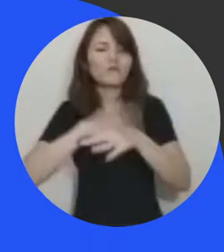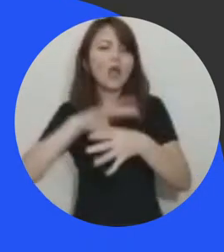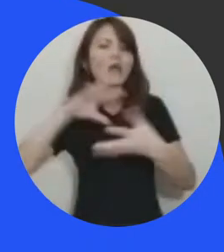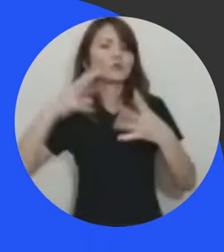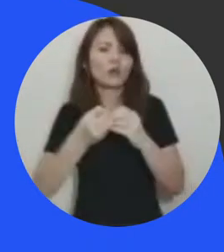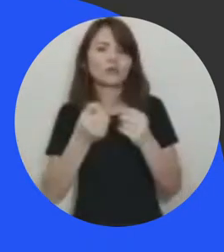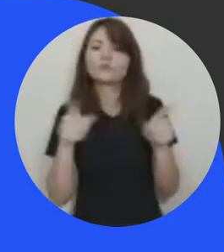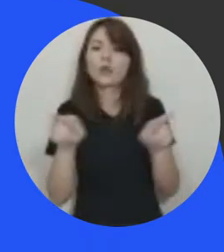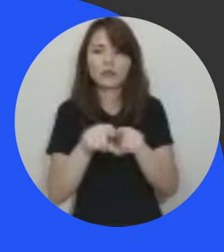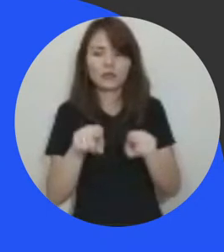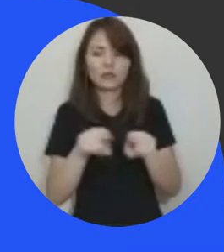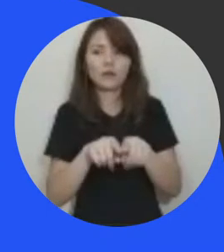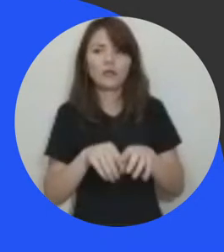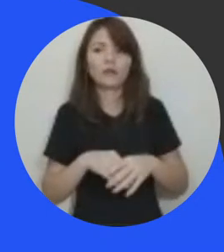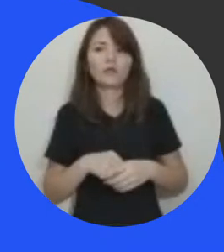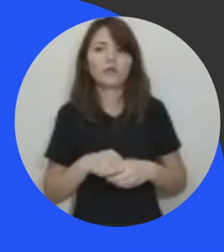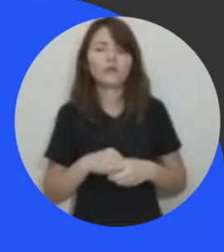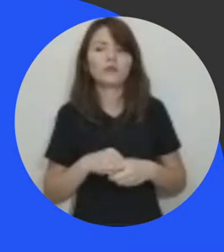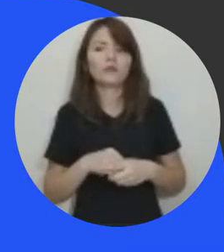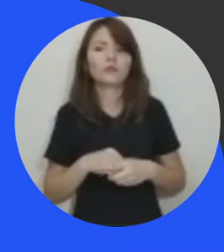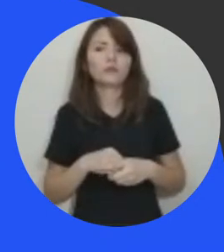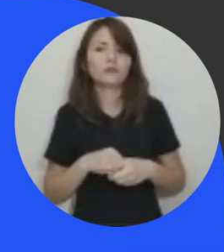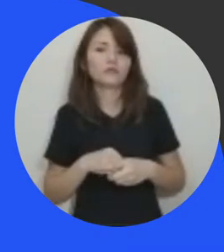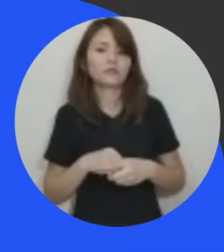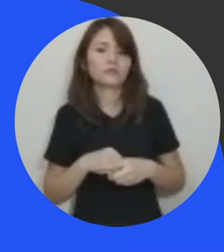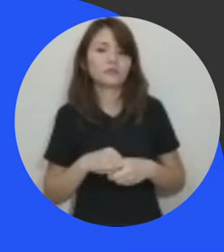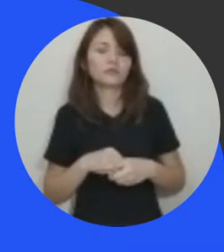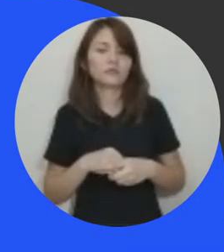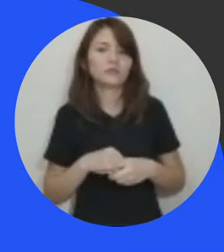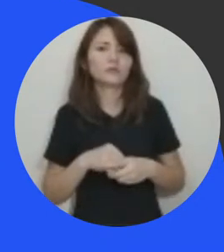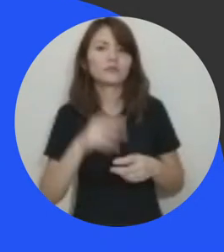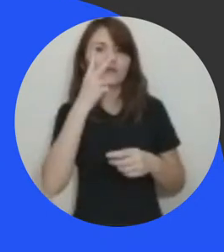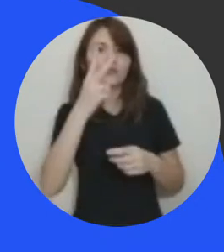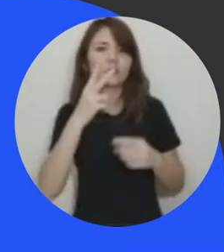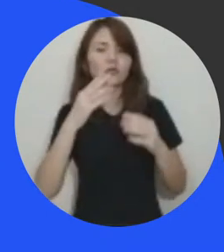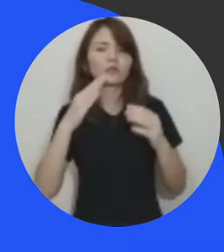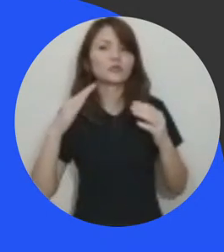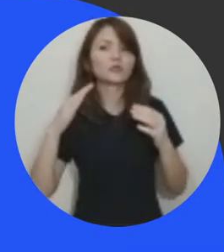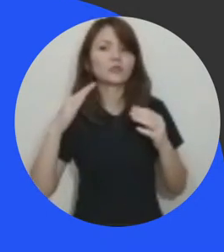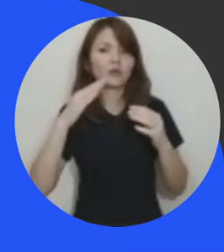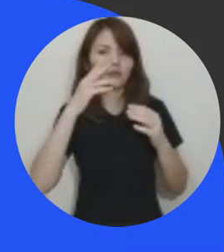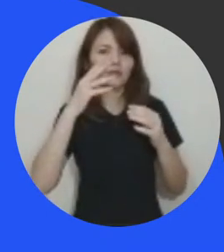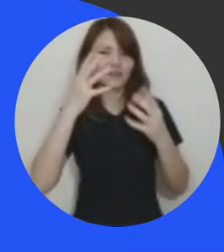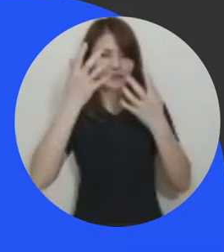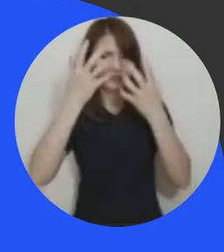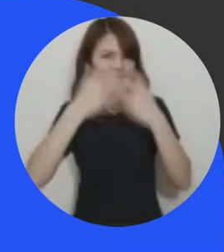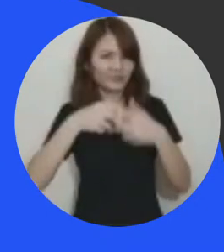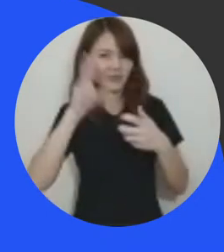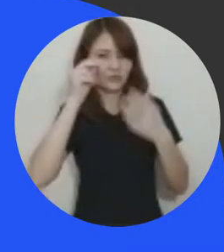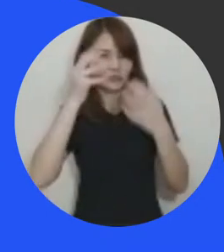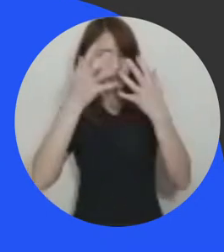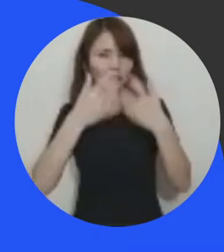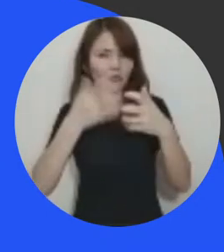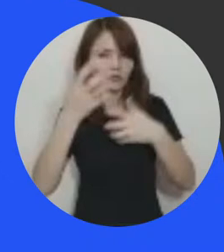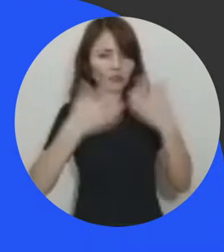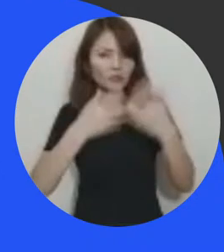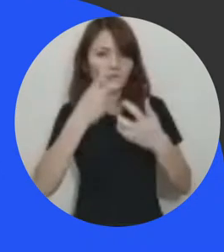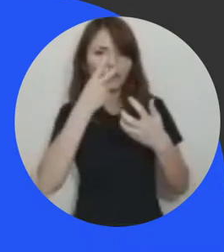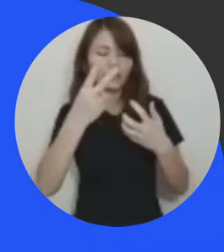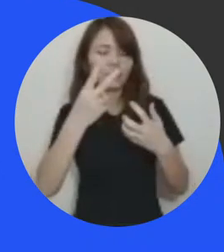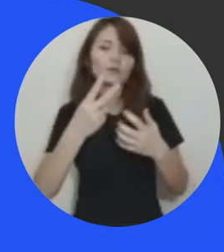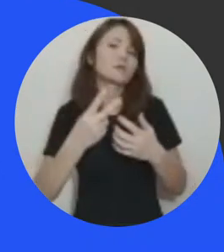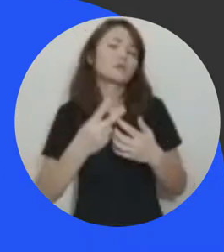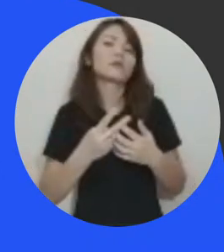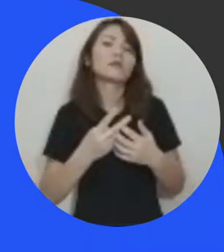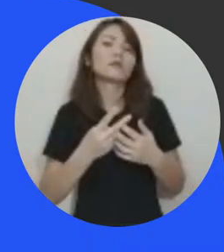scale. This is data which is looking at around about 25,000 cases from the